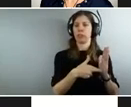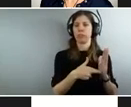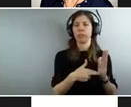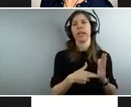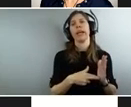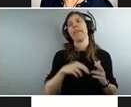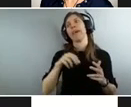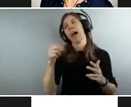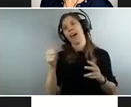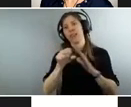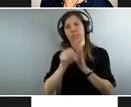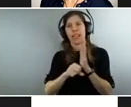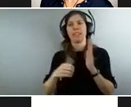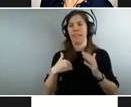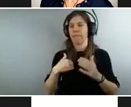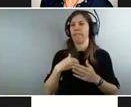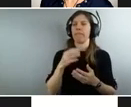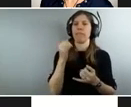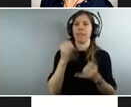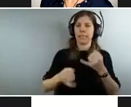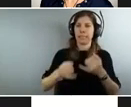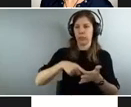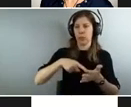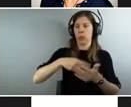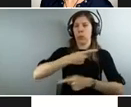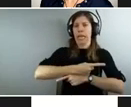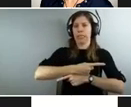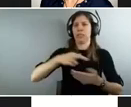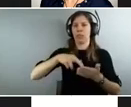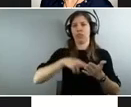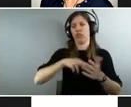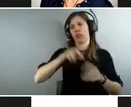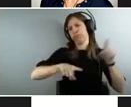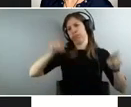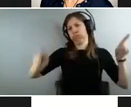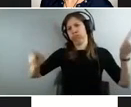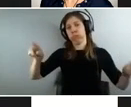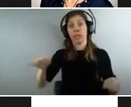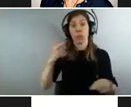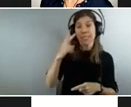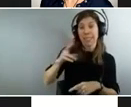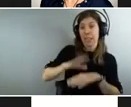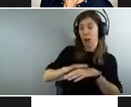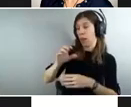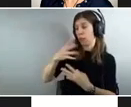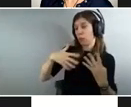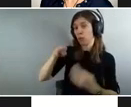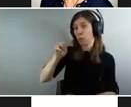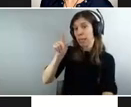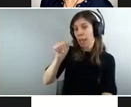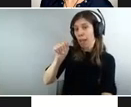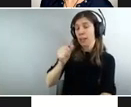have voter registration deadlines that are different dates. So if you see anything on social media, you want to make sure that the